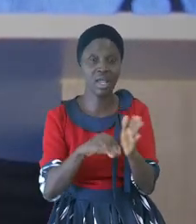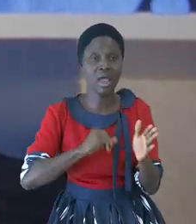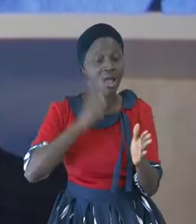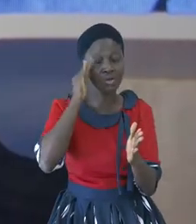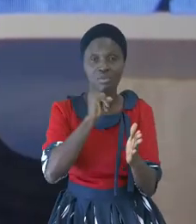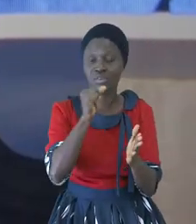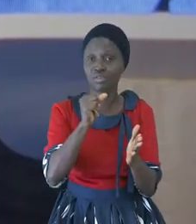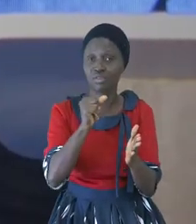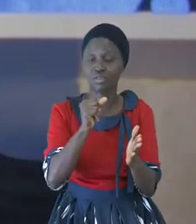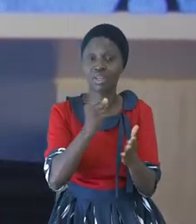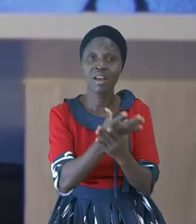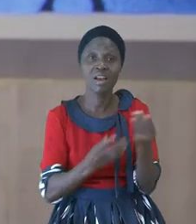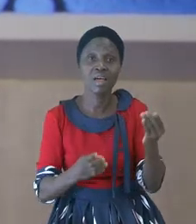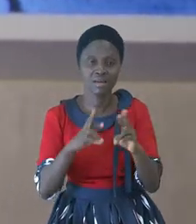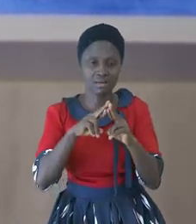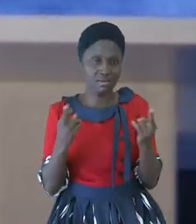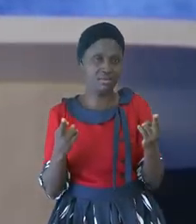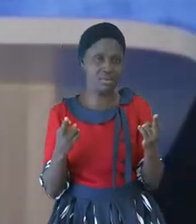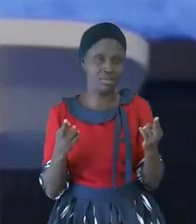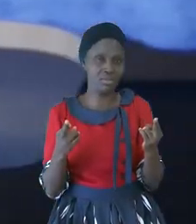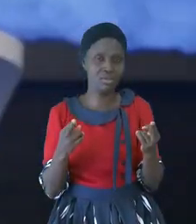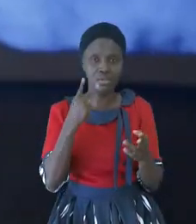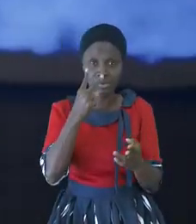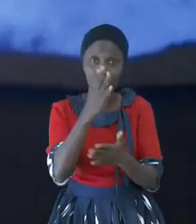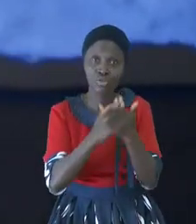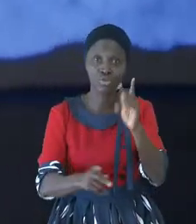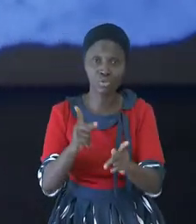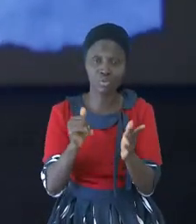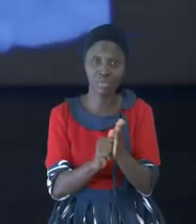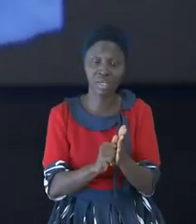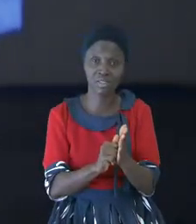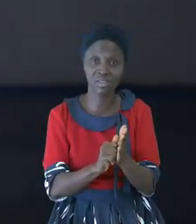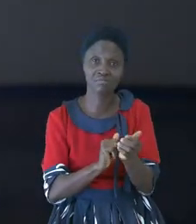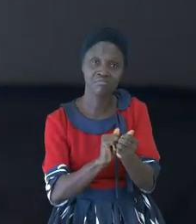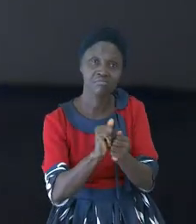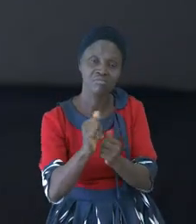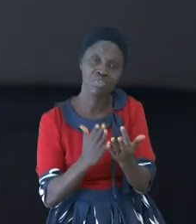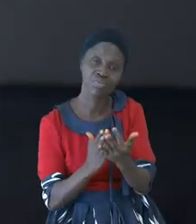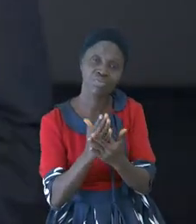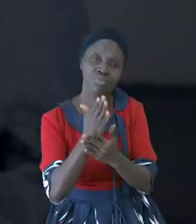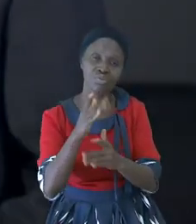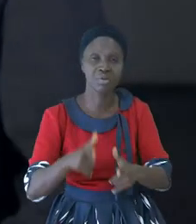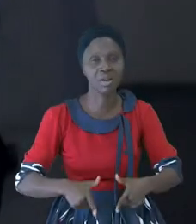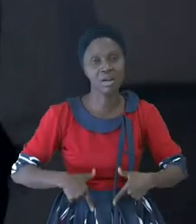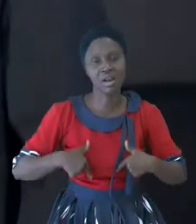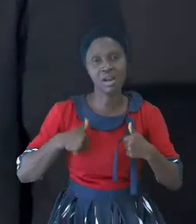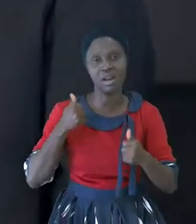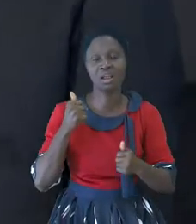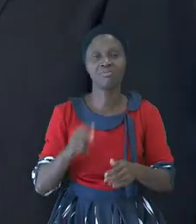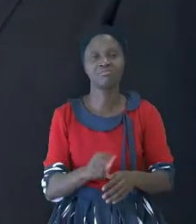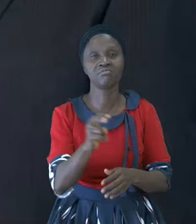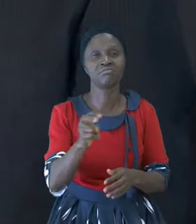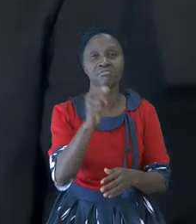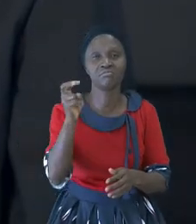lack revelation. You see, there are people that go through life, there's no revelation. It's what they knew and what they